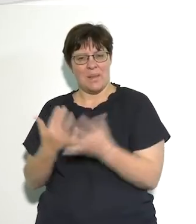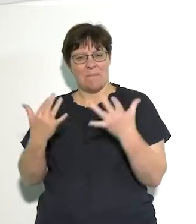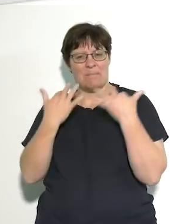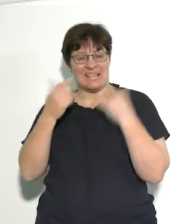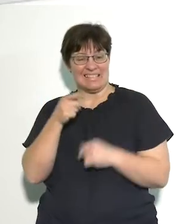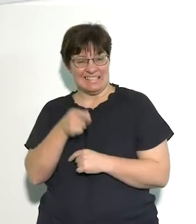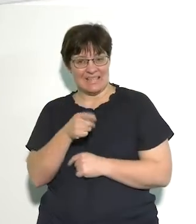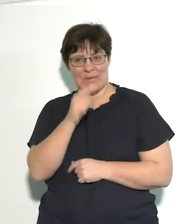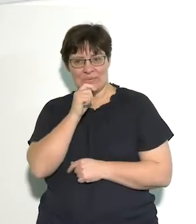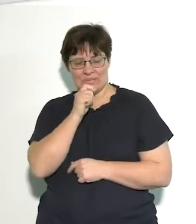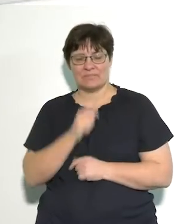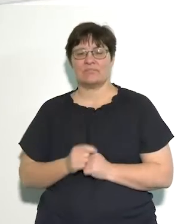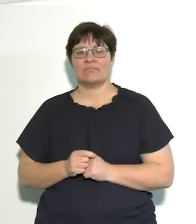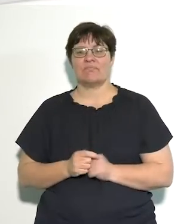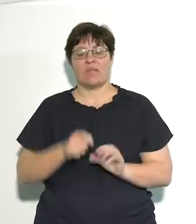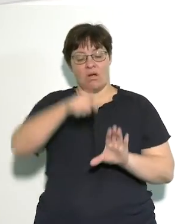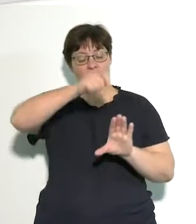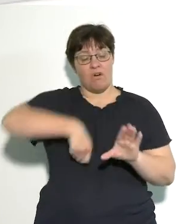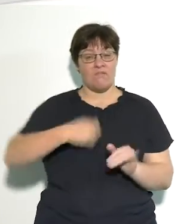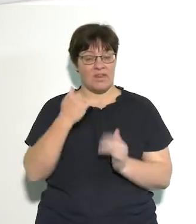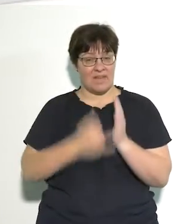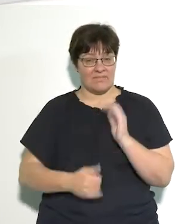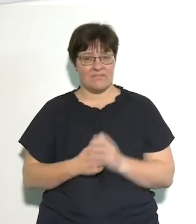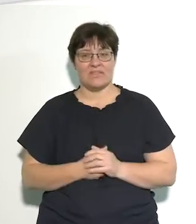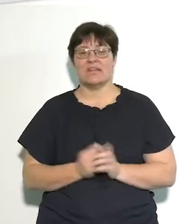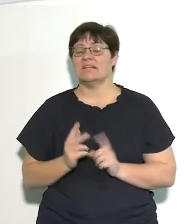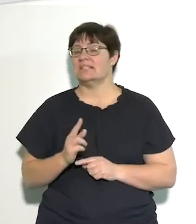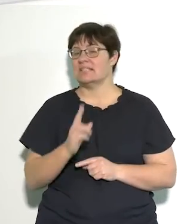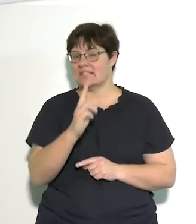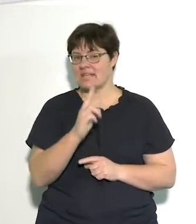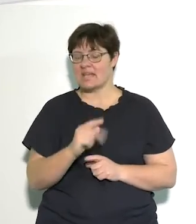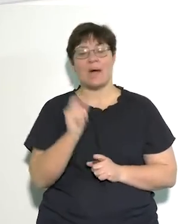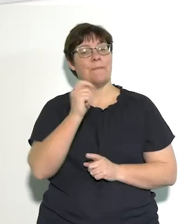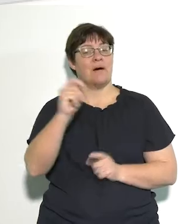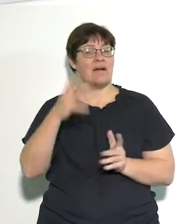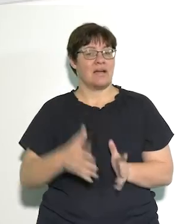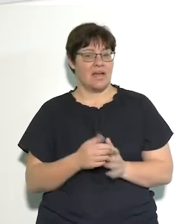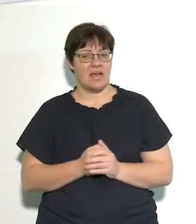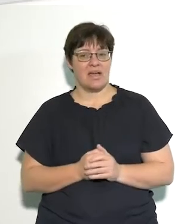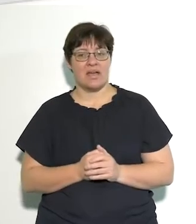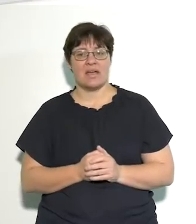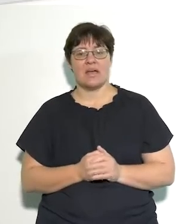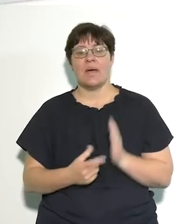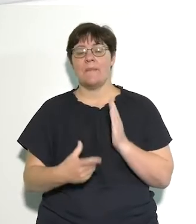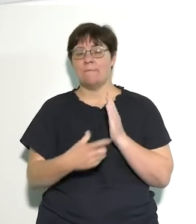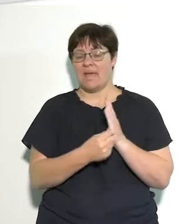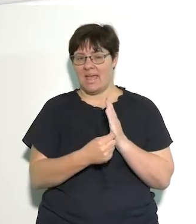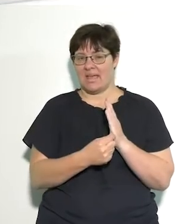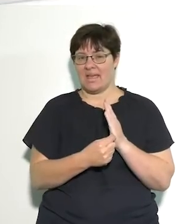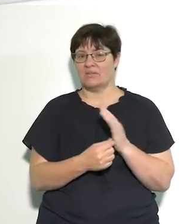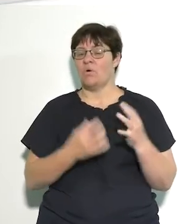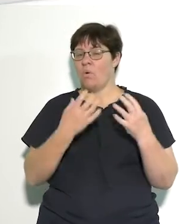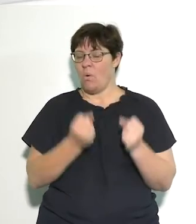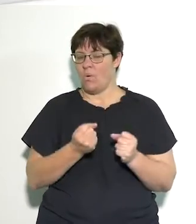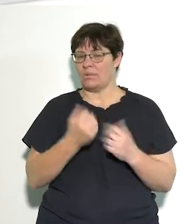file divisions, a craft knife, scissors, a marker, and a peg to help me